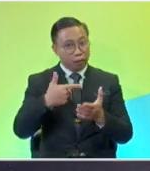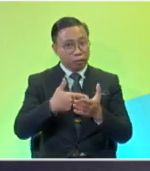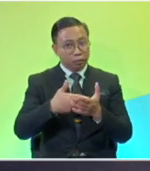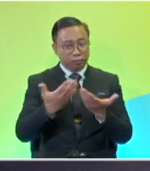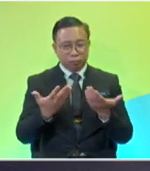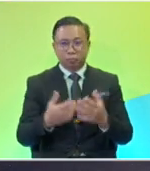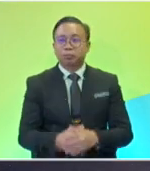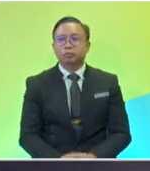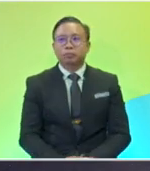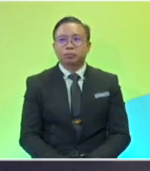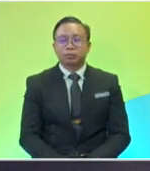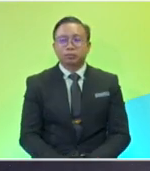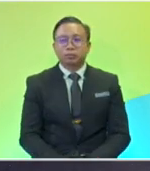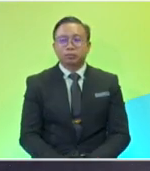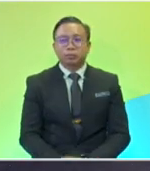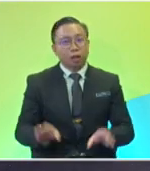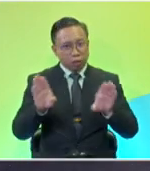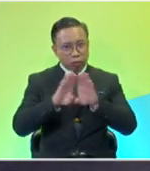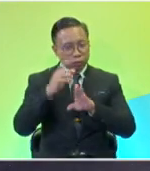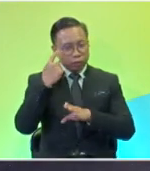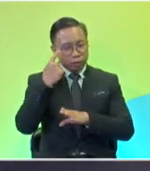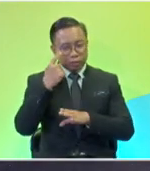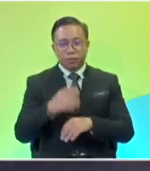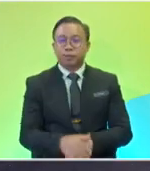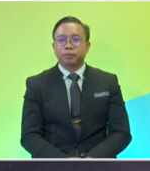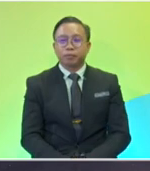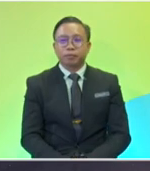Okay. Okay. Teacher is testing my memory. Okay, close.